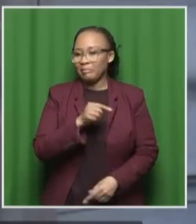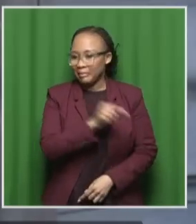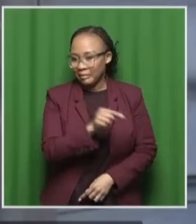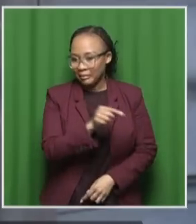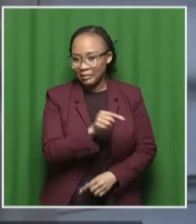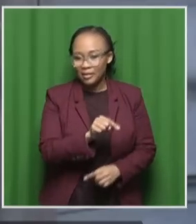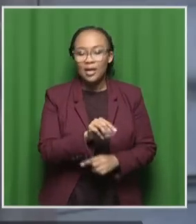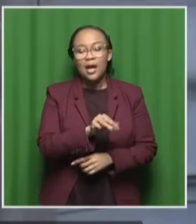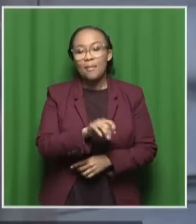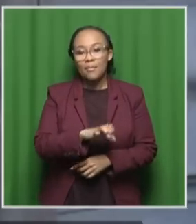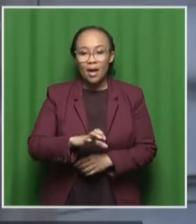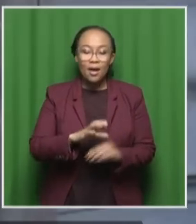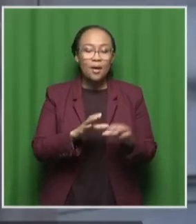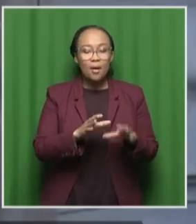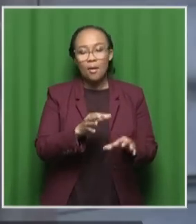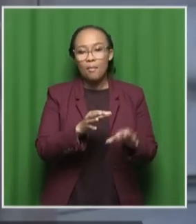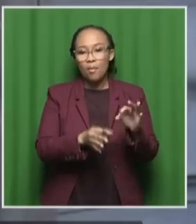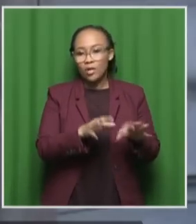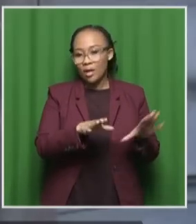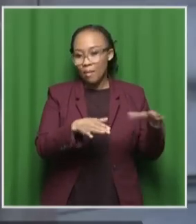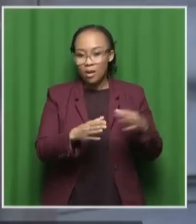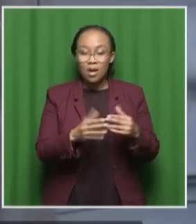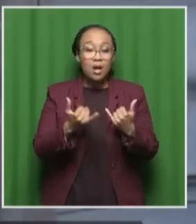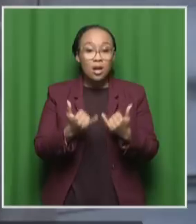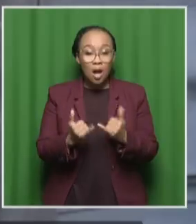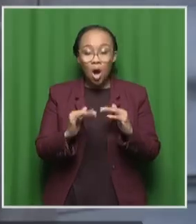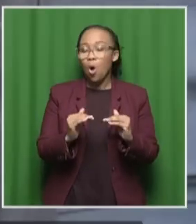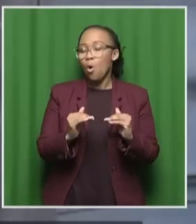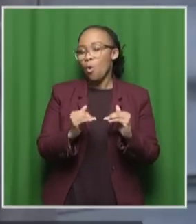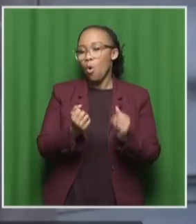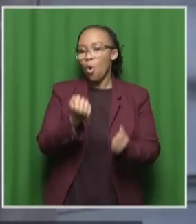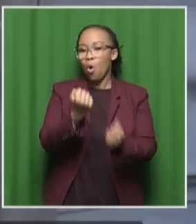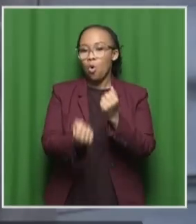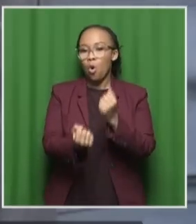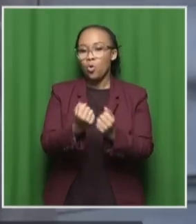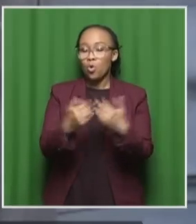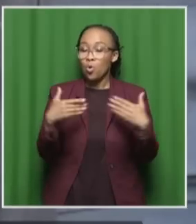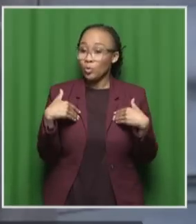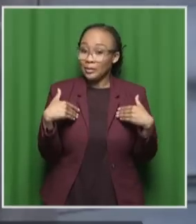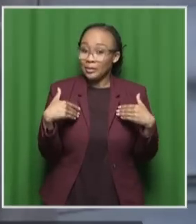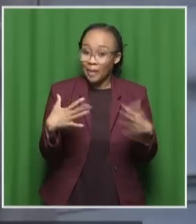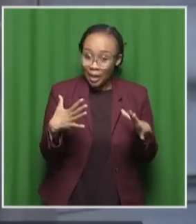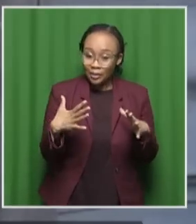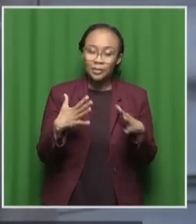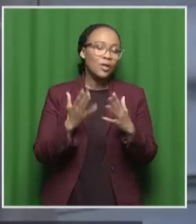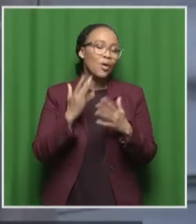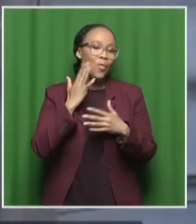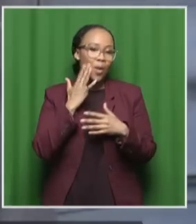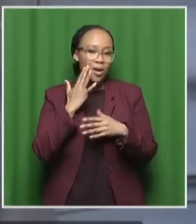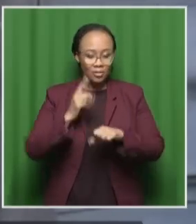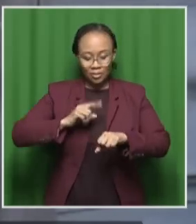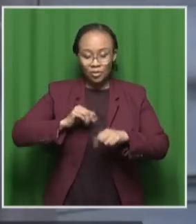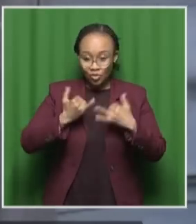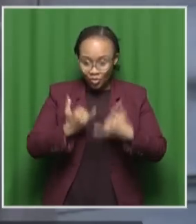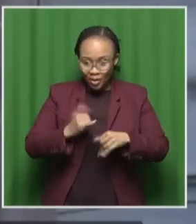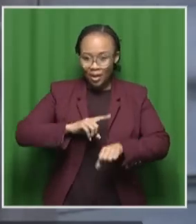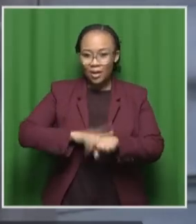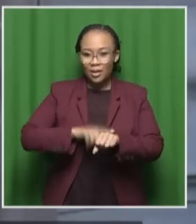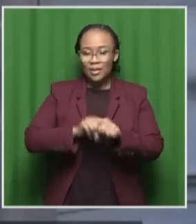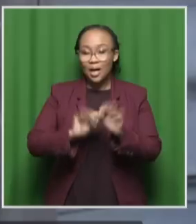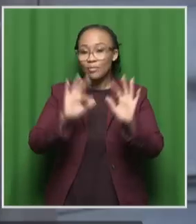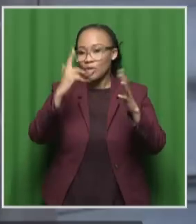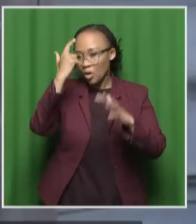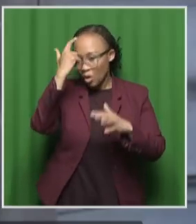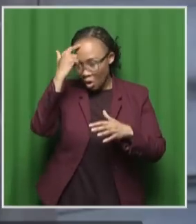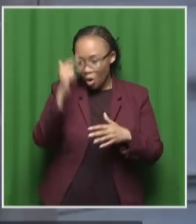urgent court roll will kick off in the Gauteng High Court in Johannesburg at 10 a.m. this morning. We're not sure when the matter will be called,